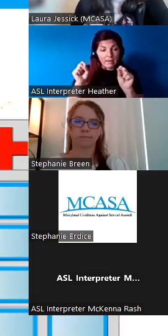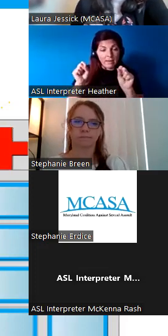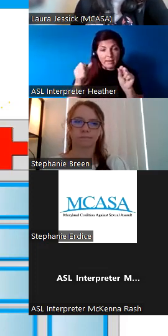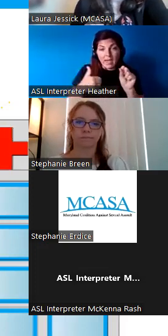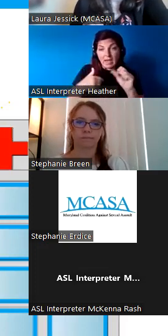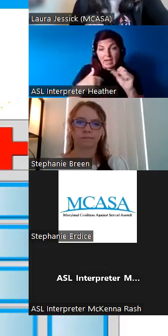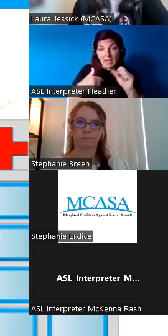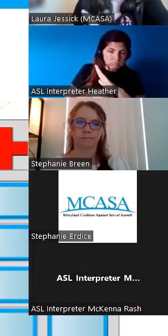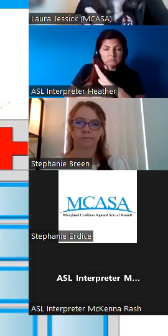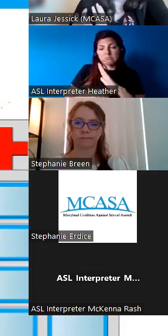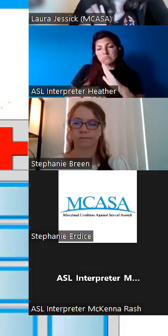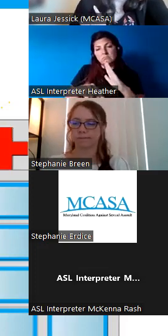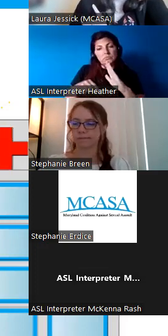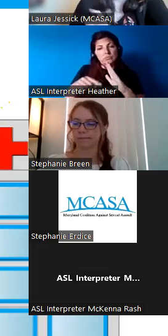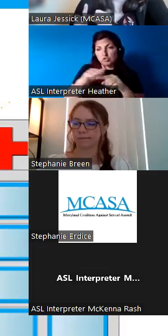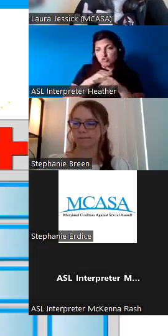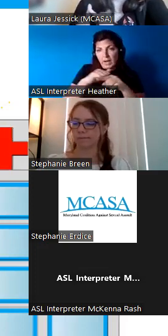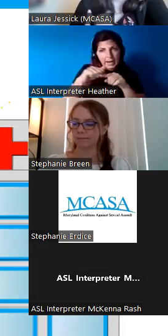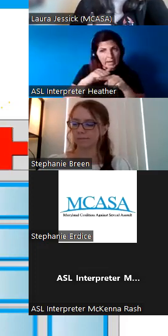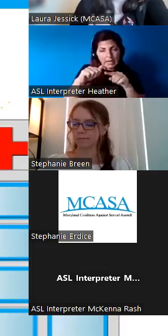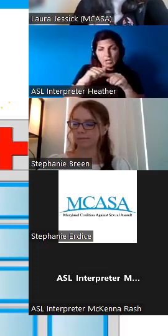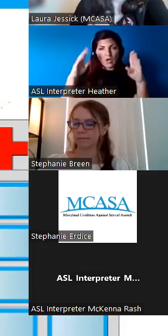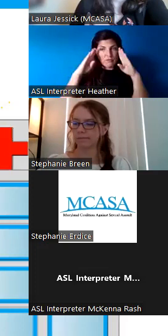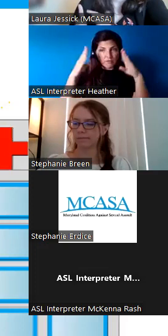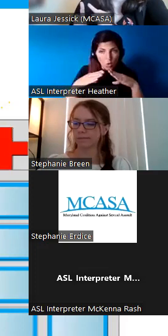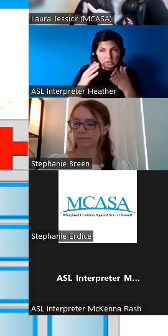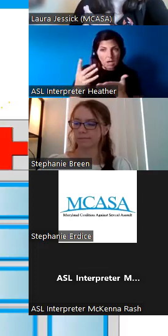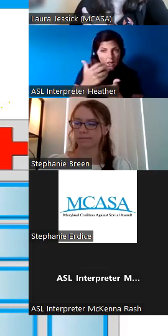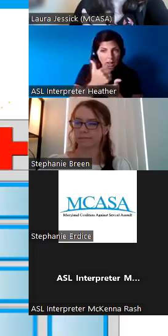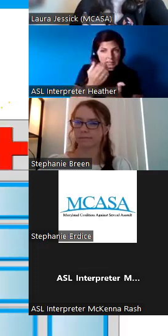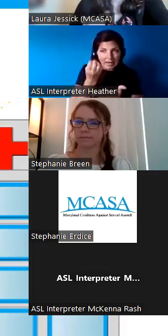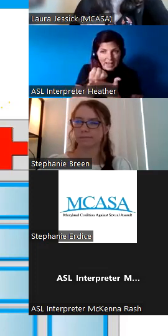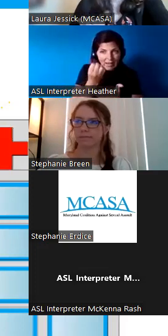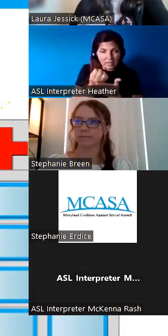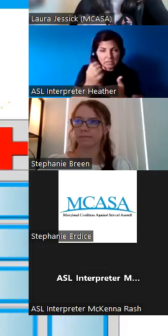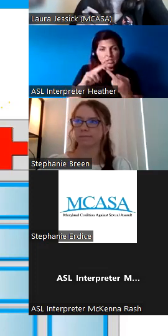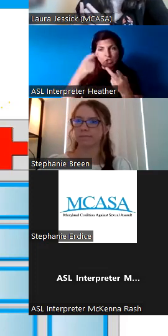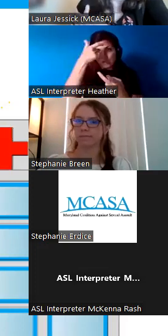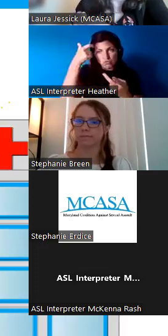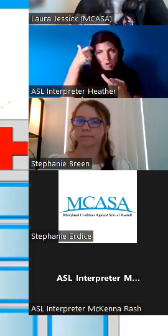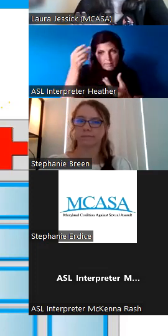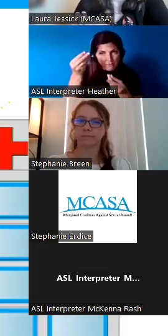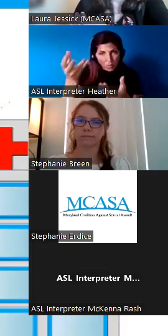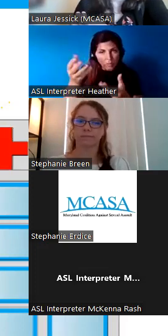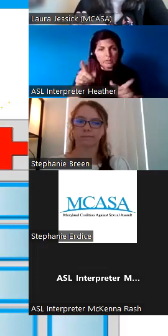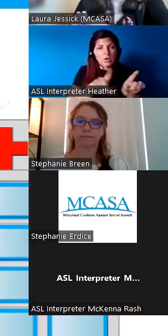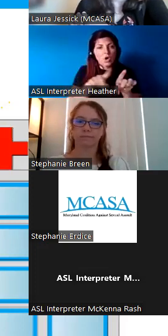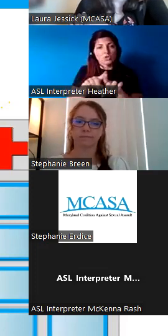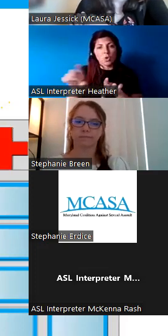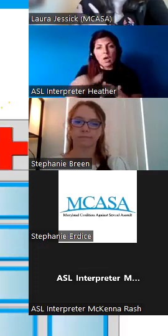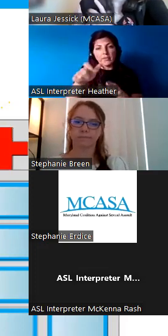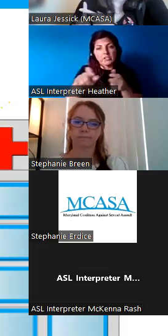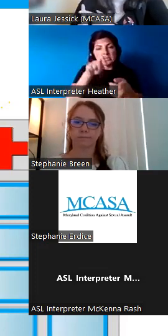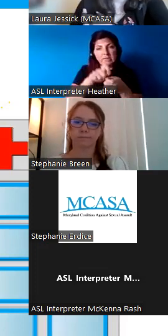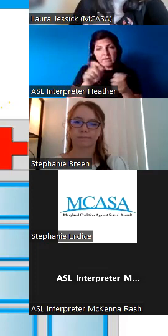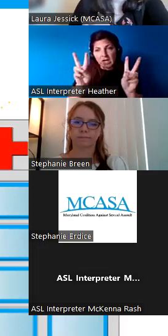specialized training that, again, focuses on collecting evidence, being trauma-informed, and other specific topics,